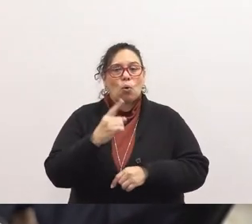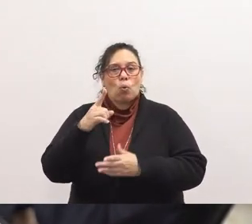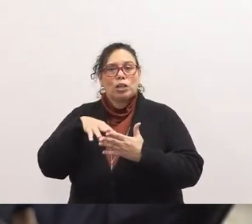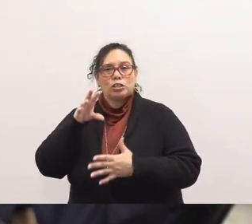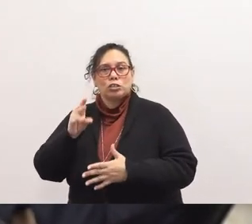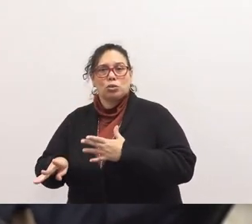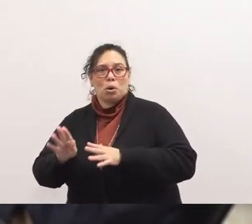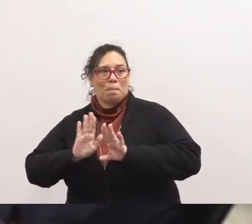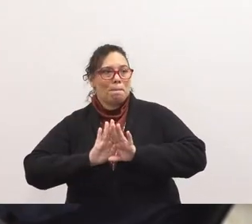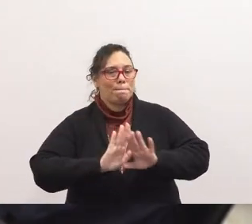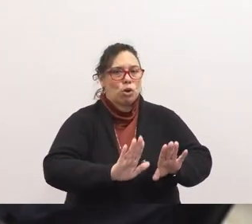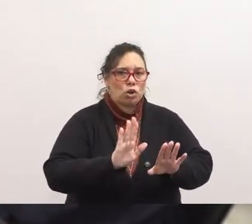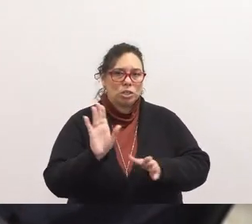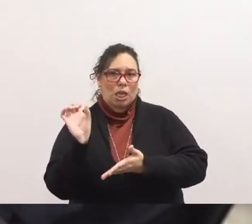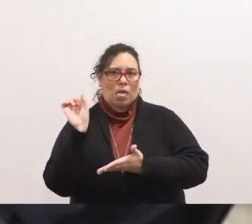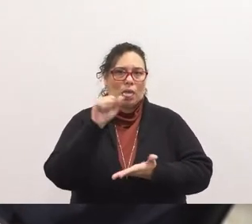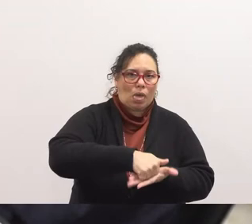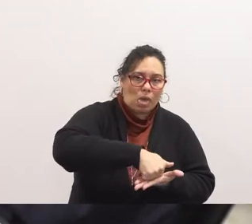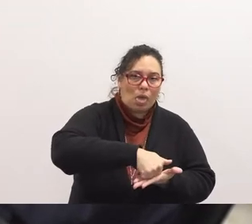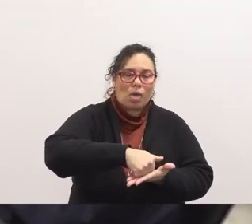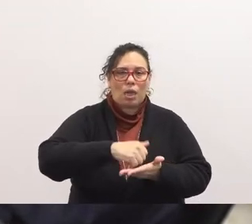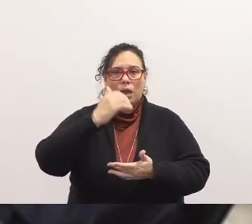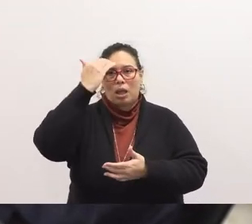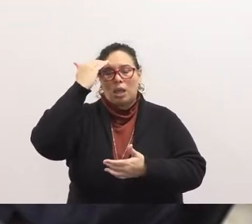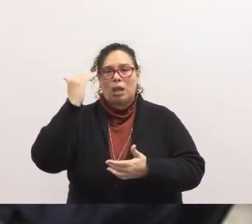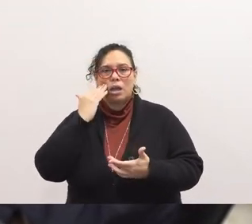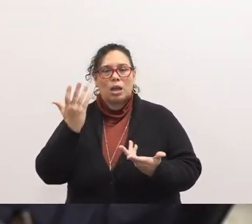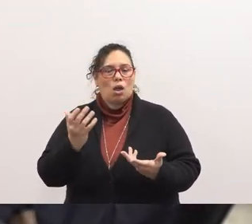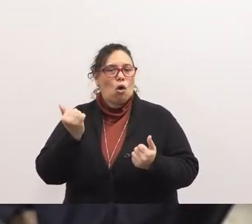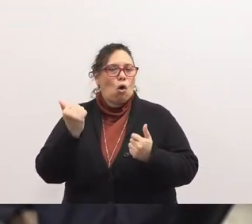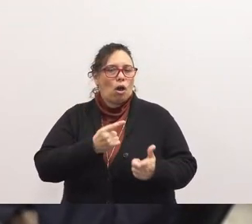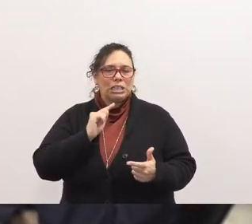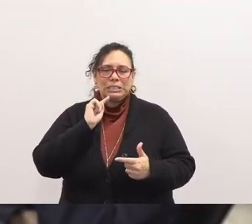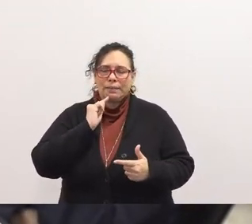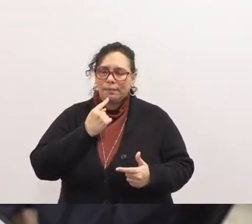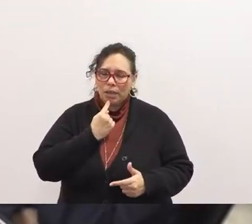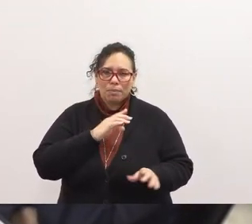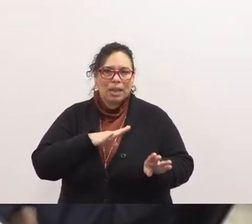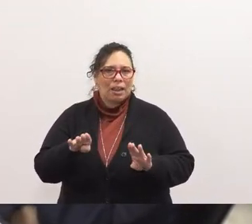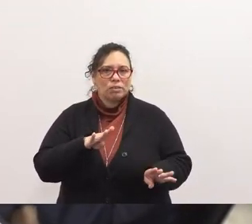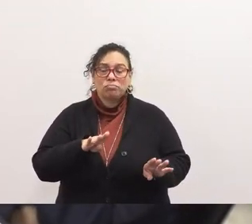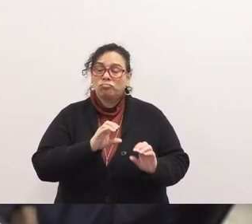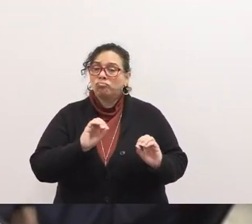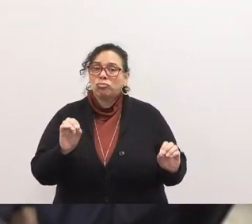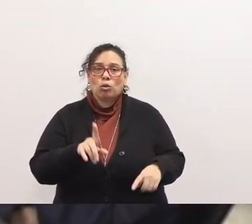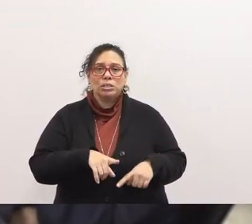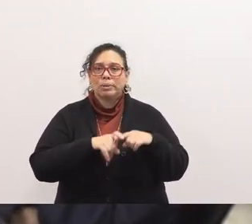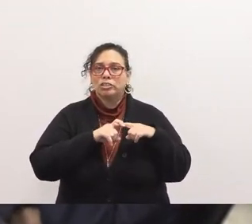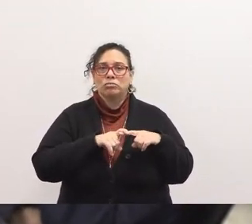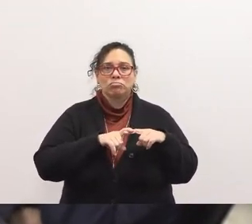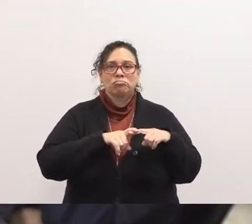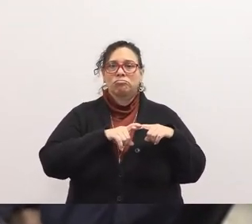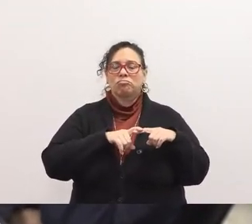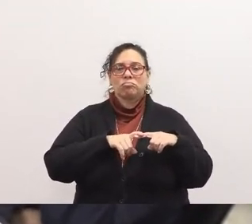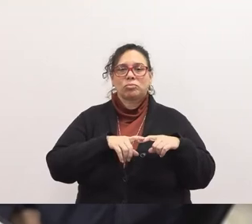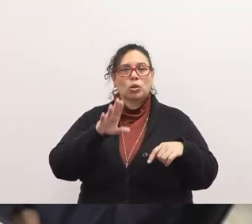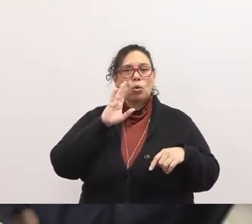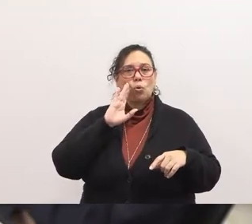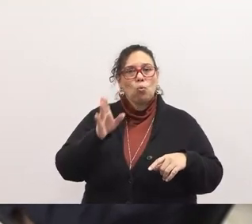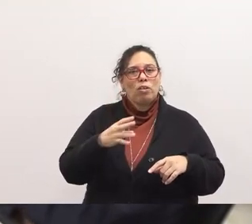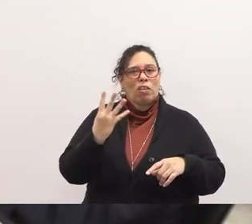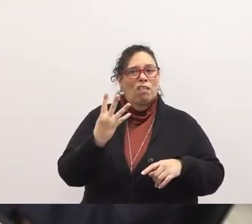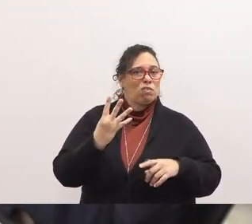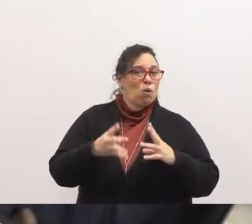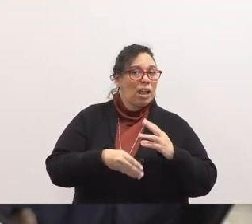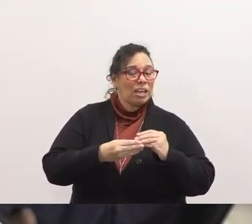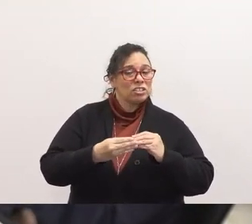gave them a concussion. All of these severe behaviors did not result in a suspension. So let me ask you this, will the 4 extra days